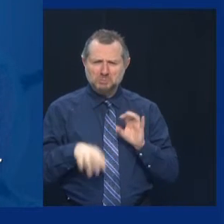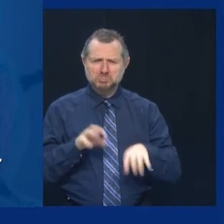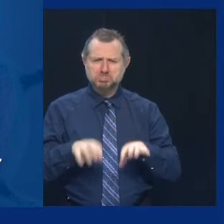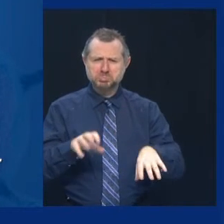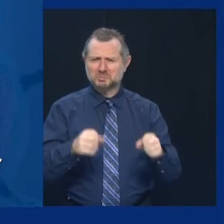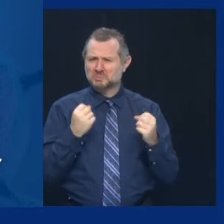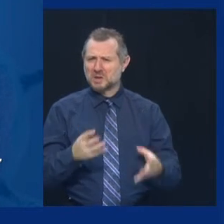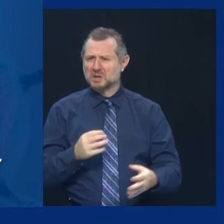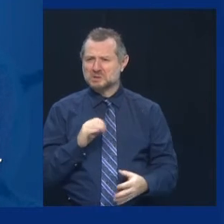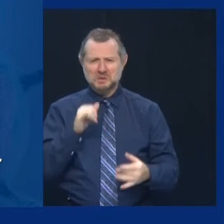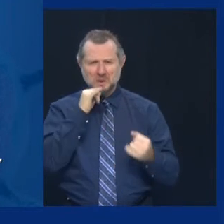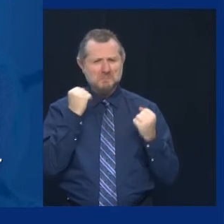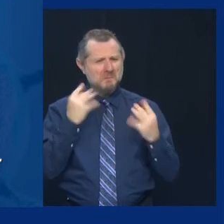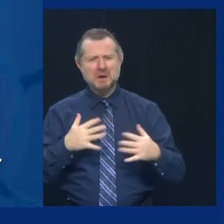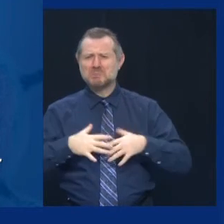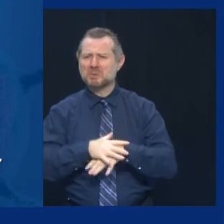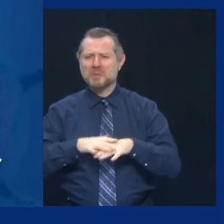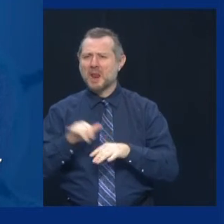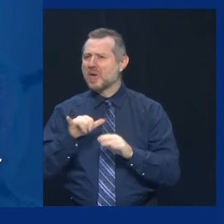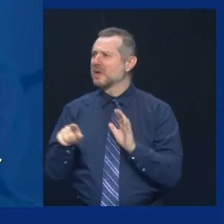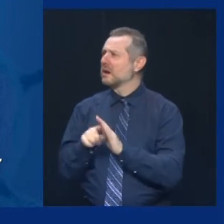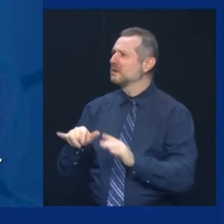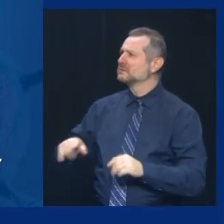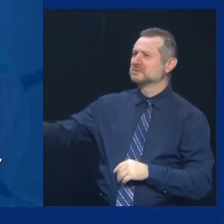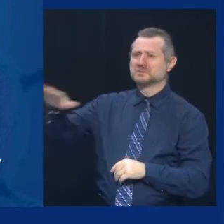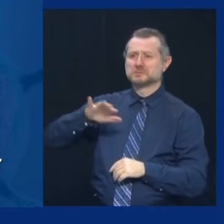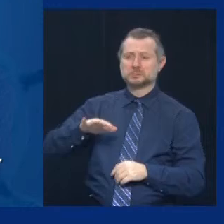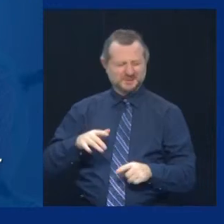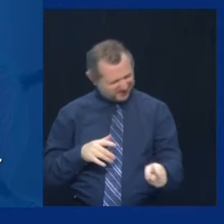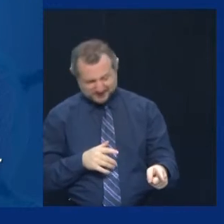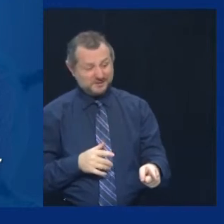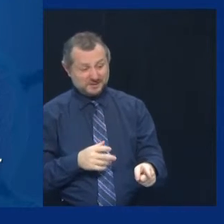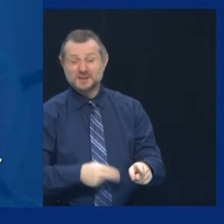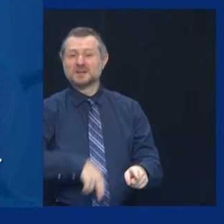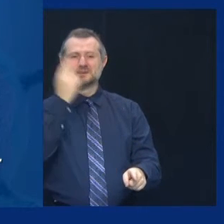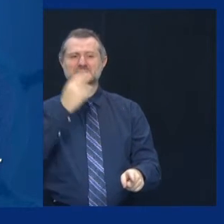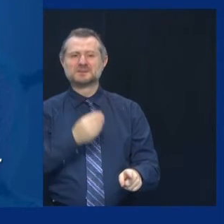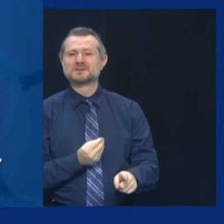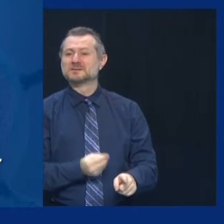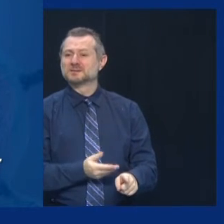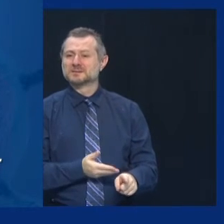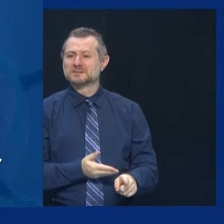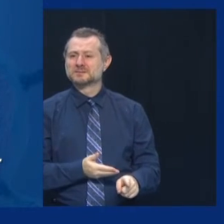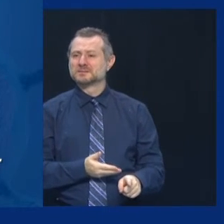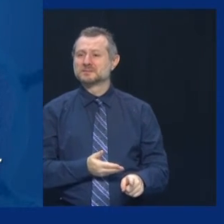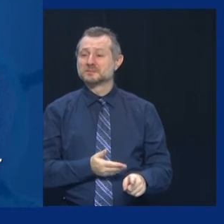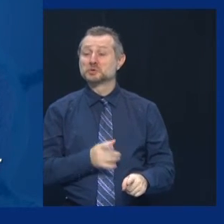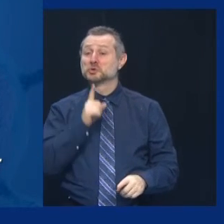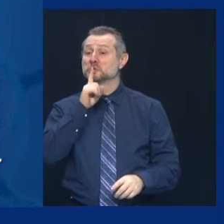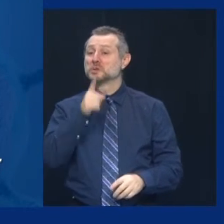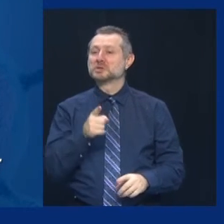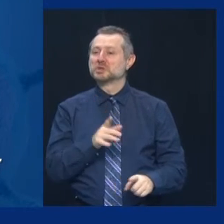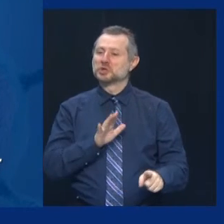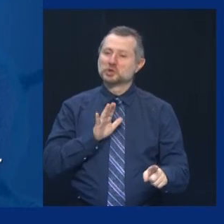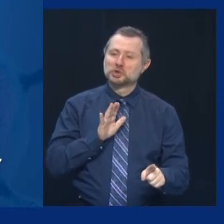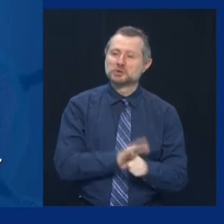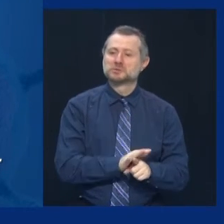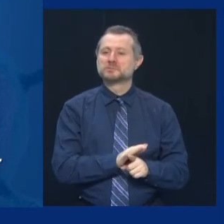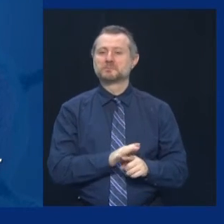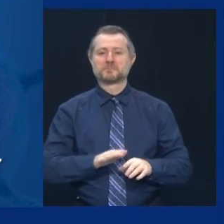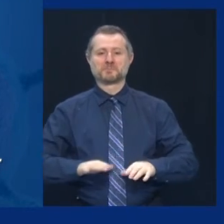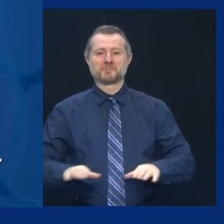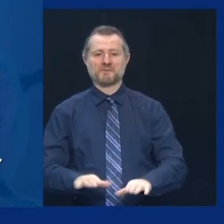boroughs, et cetera. So this is just pure people's behavior and